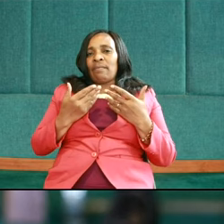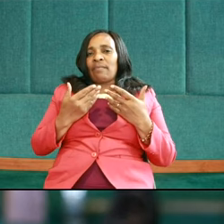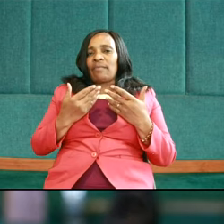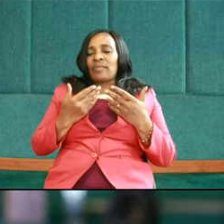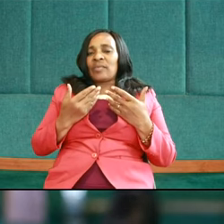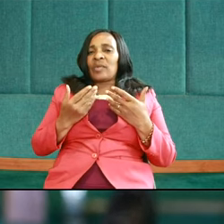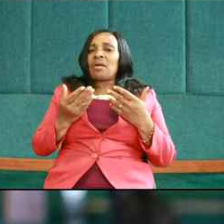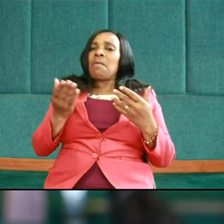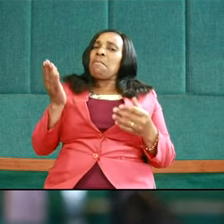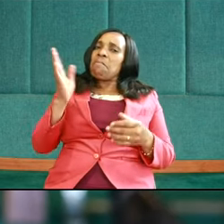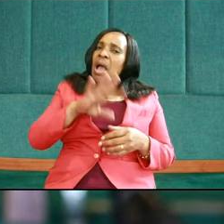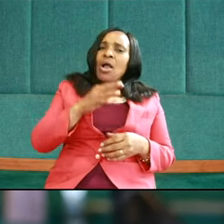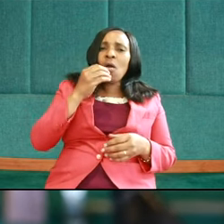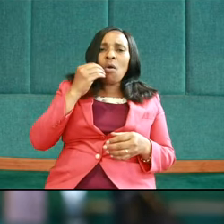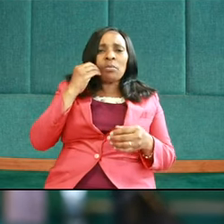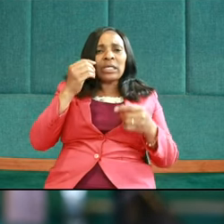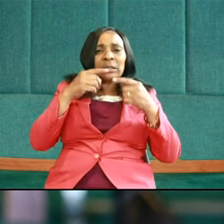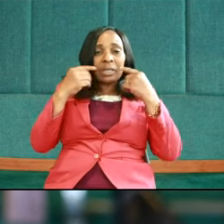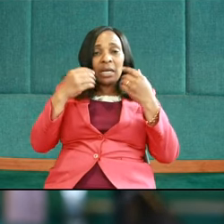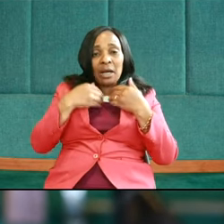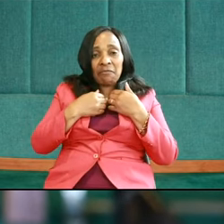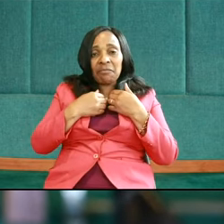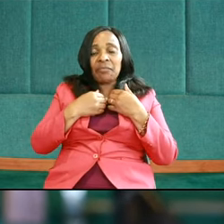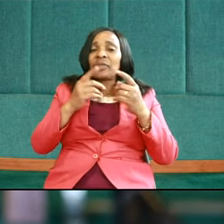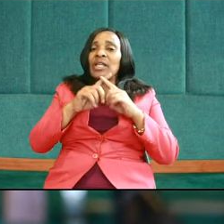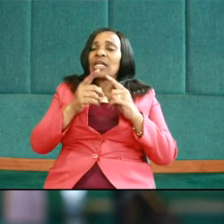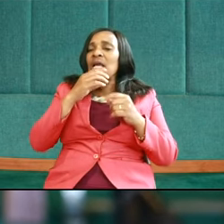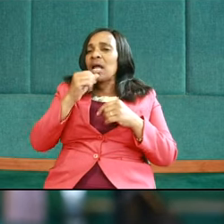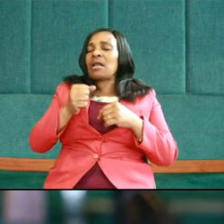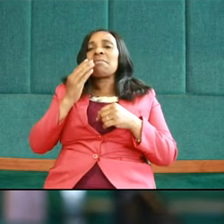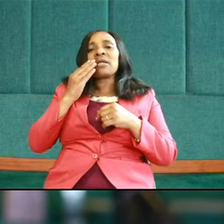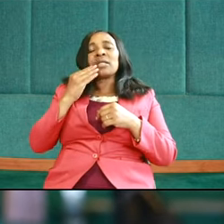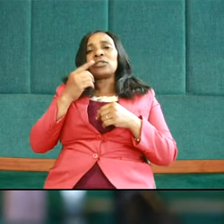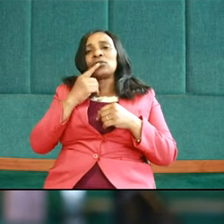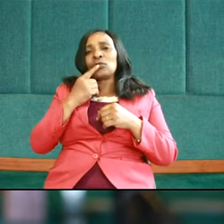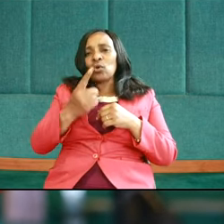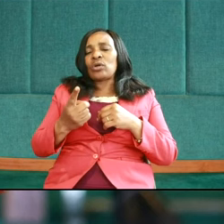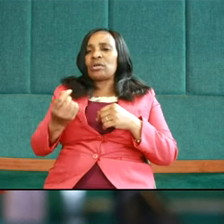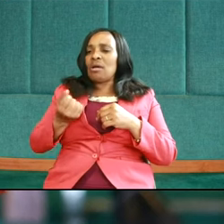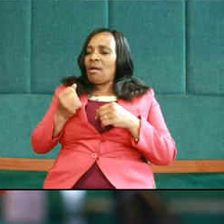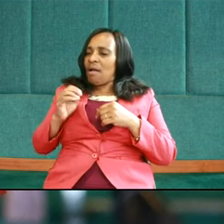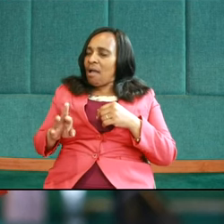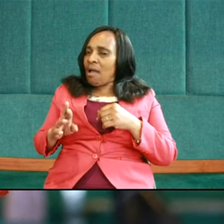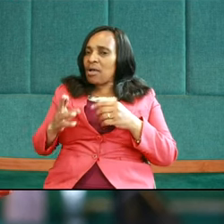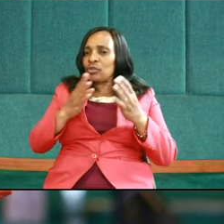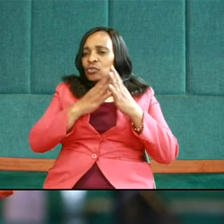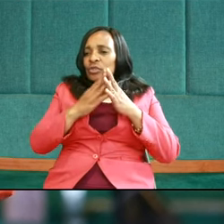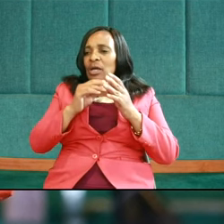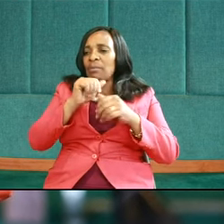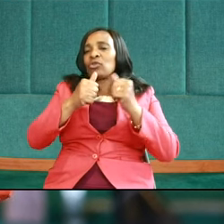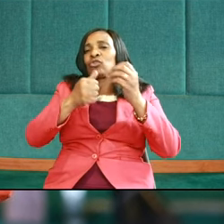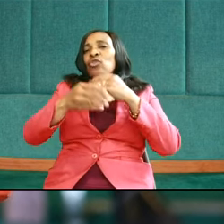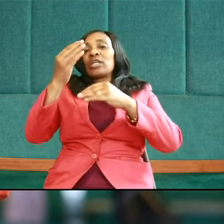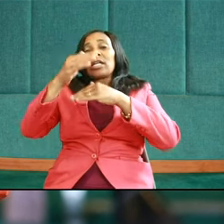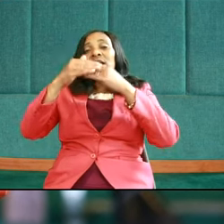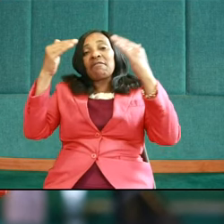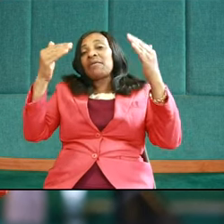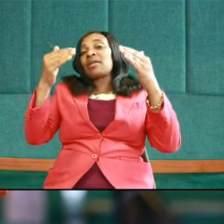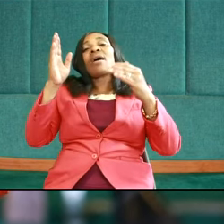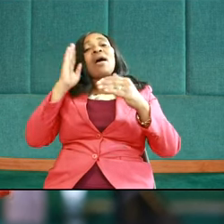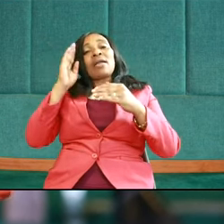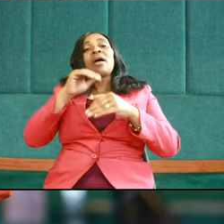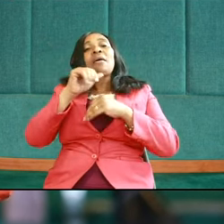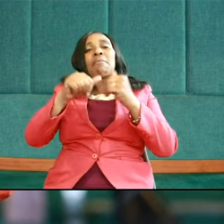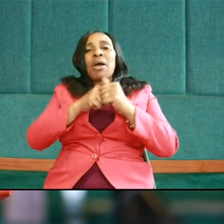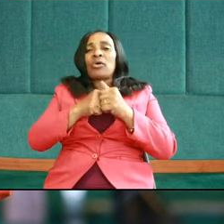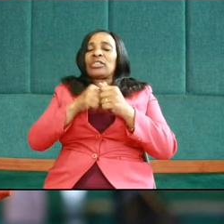She came back home with a smile, and grandmother told her the stories about God of heaven, whom she had heard about